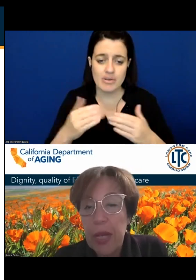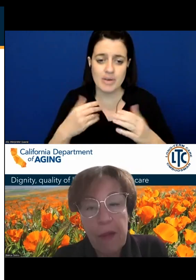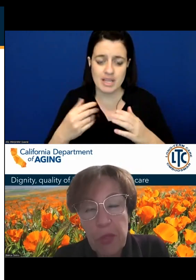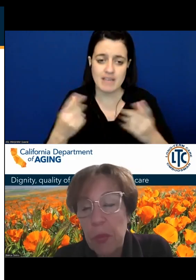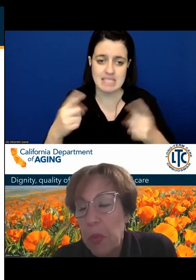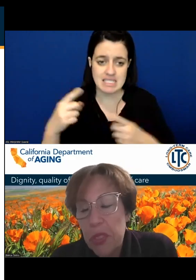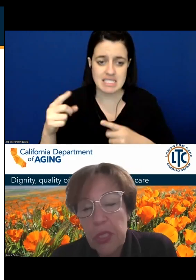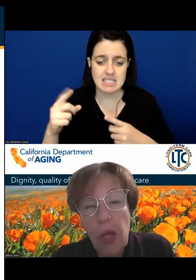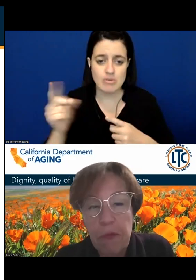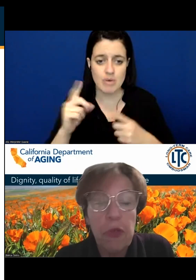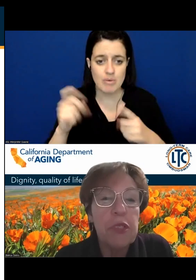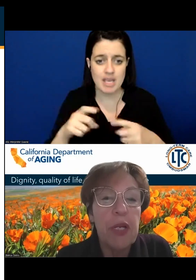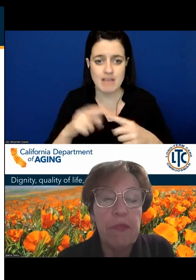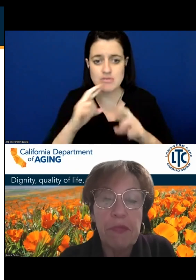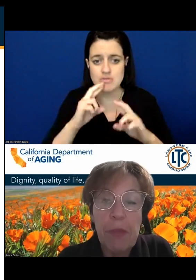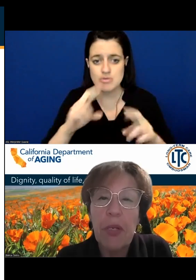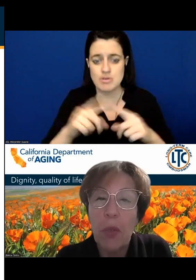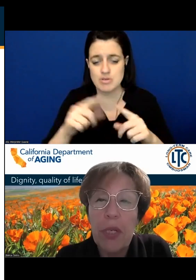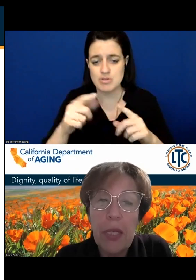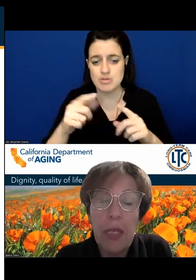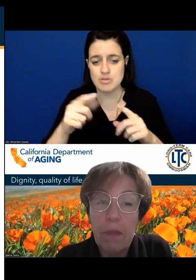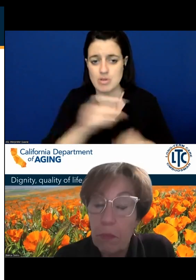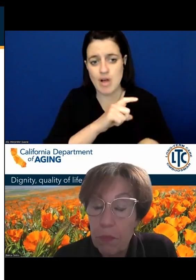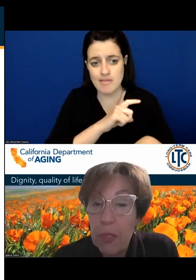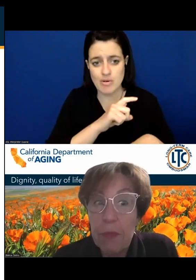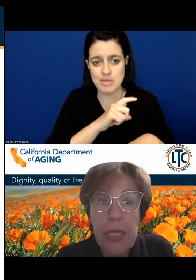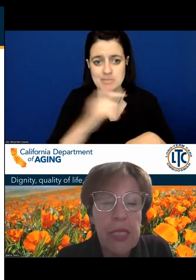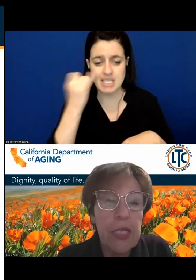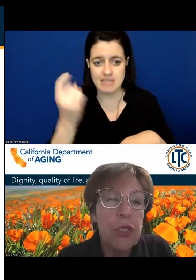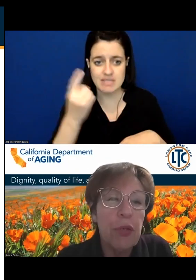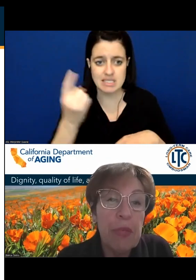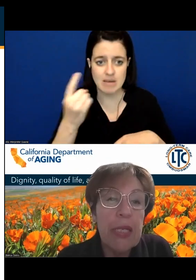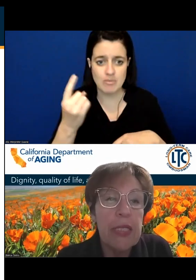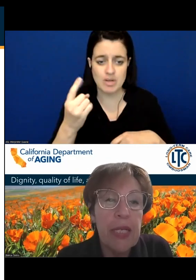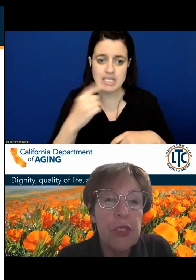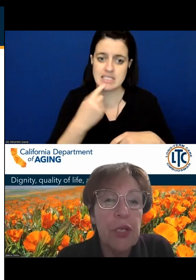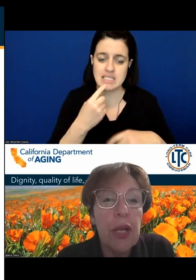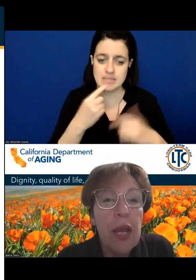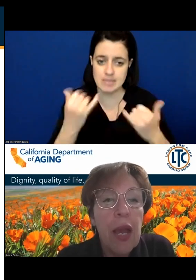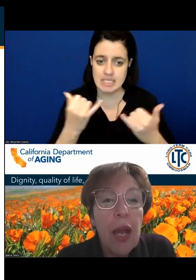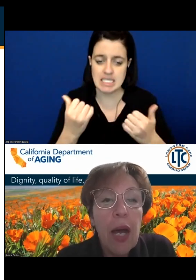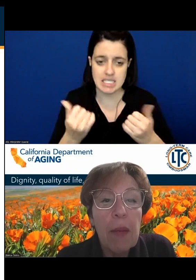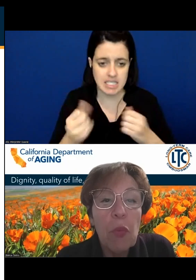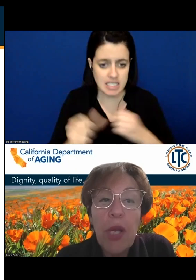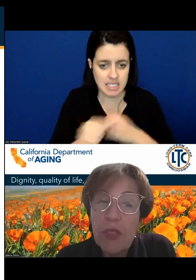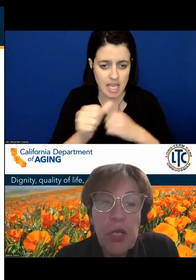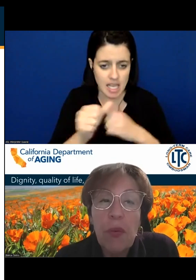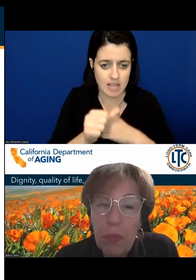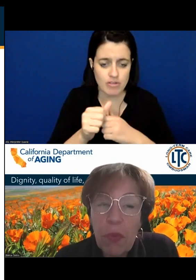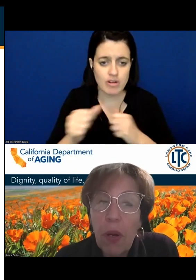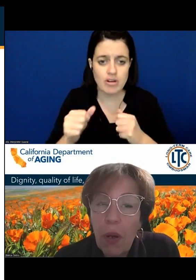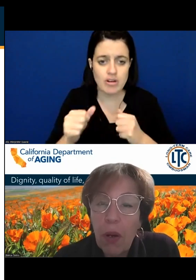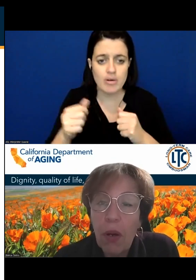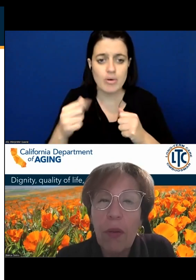we would have to report to law enforcement if somebody were in imminent danger or immediate danger. We